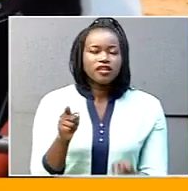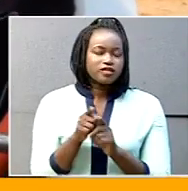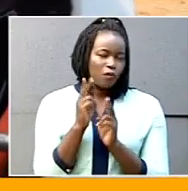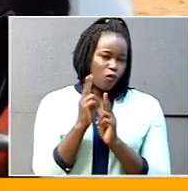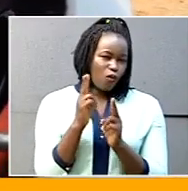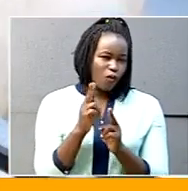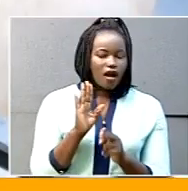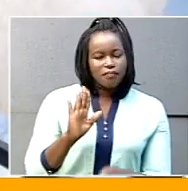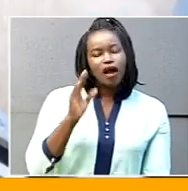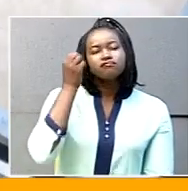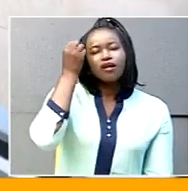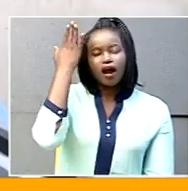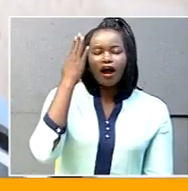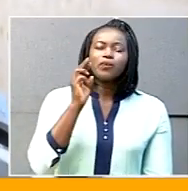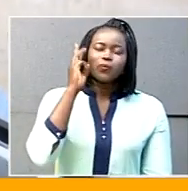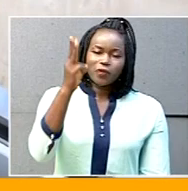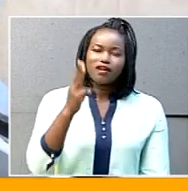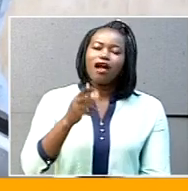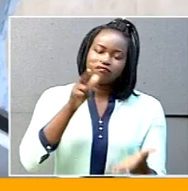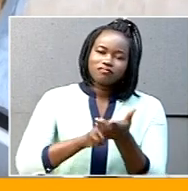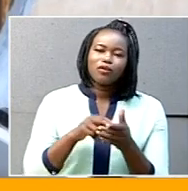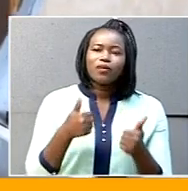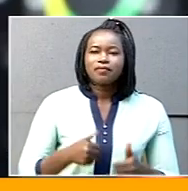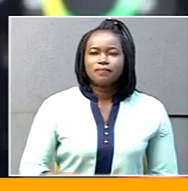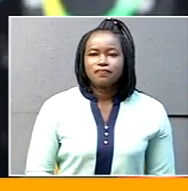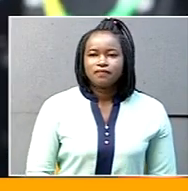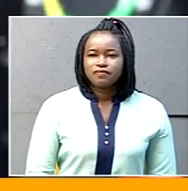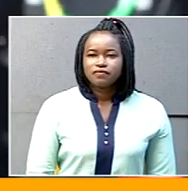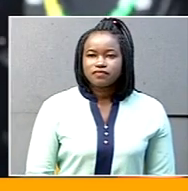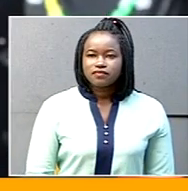their innovation will see the light of the day. This project,